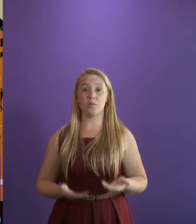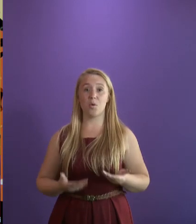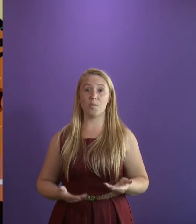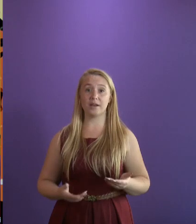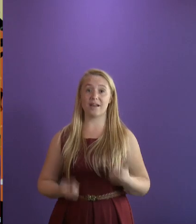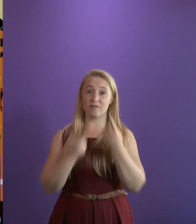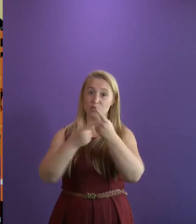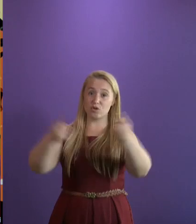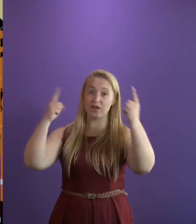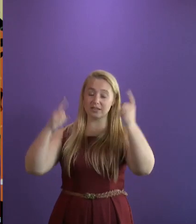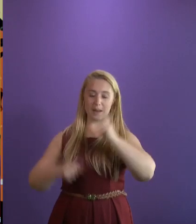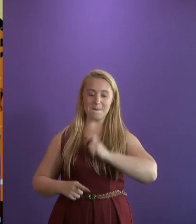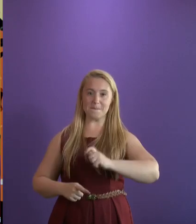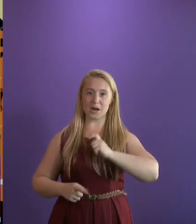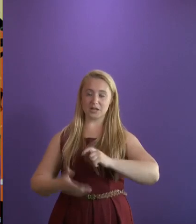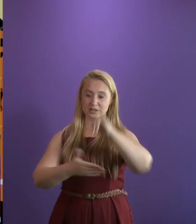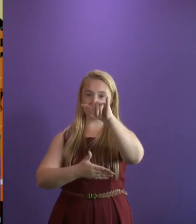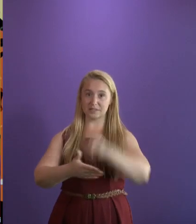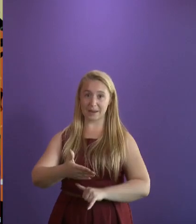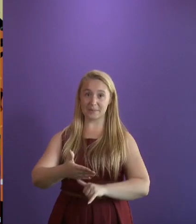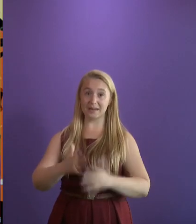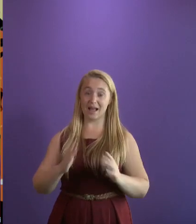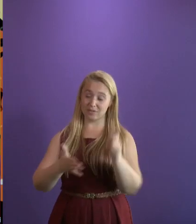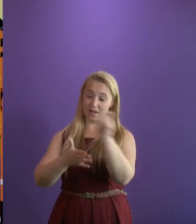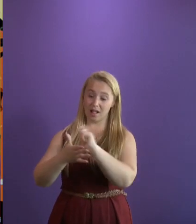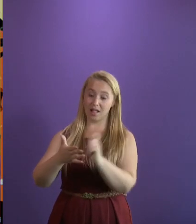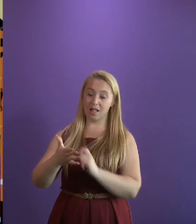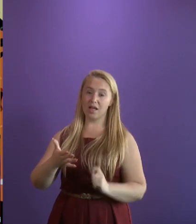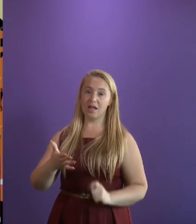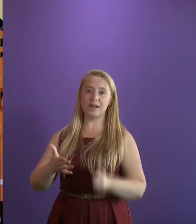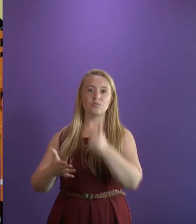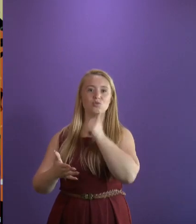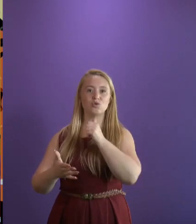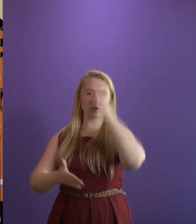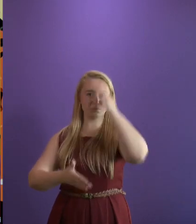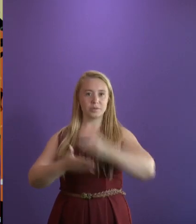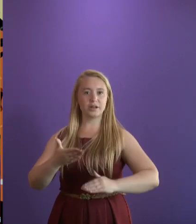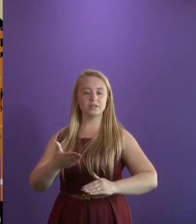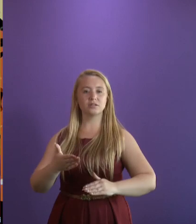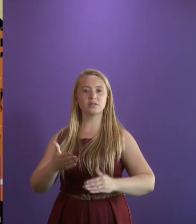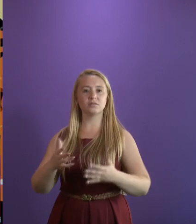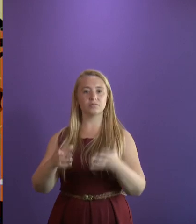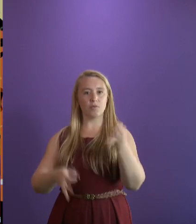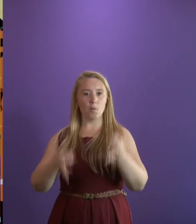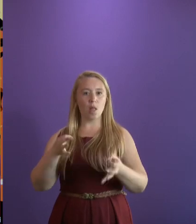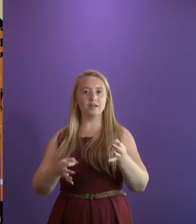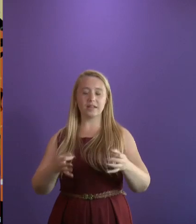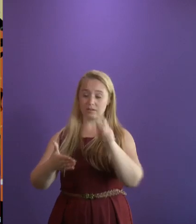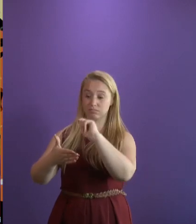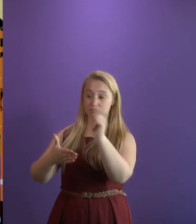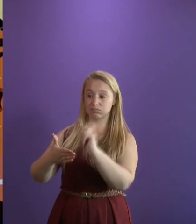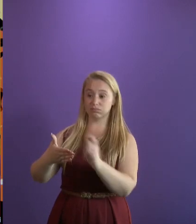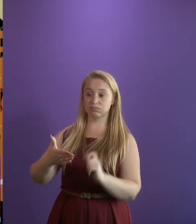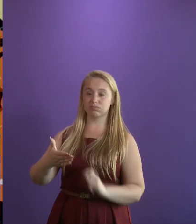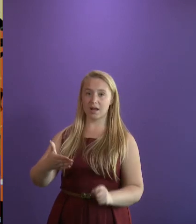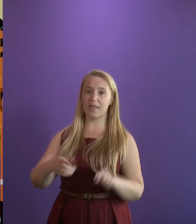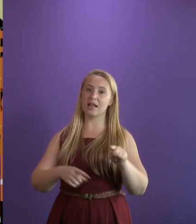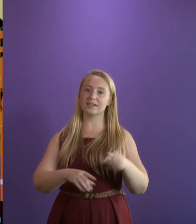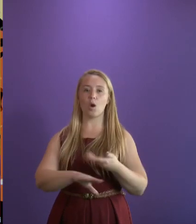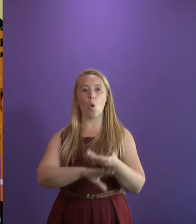and there's so much that I'm using from SYP for it, which I'm realising just how much it's taught me. And a lot of it was on the job. I think, although I